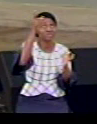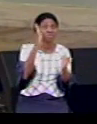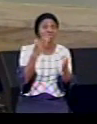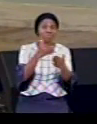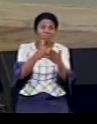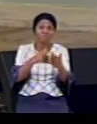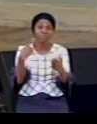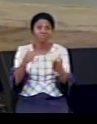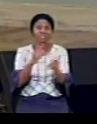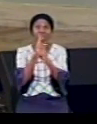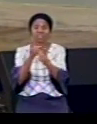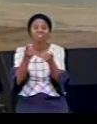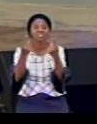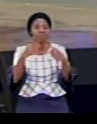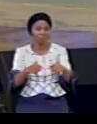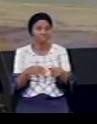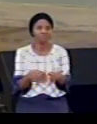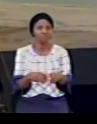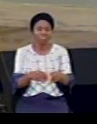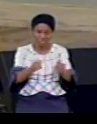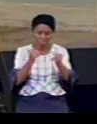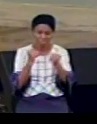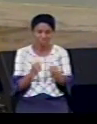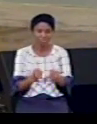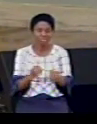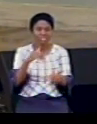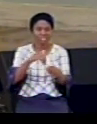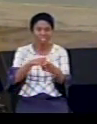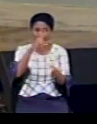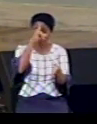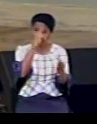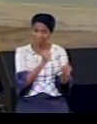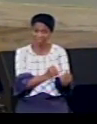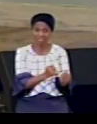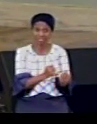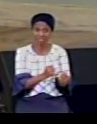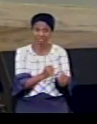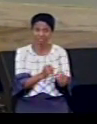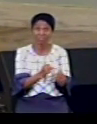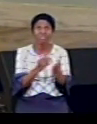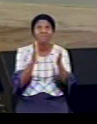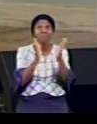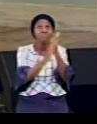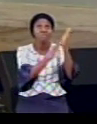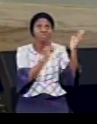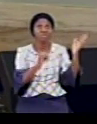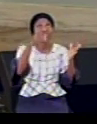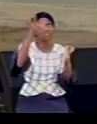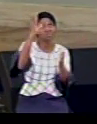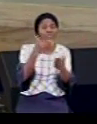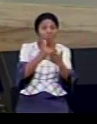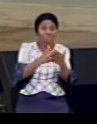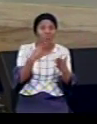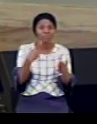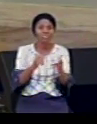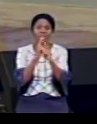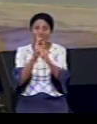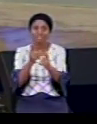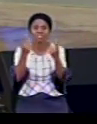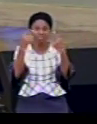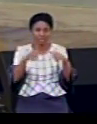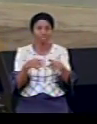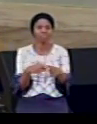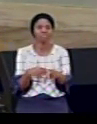comes. Strong in faith, glorifying God before the answer comes. The latter part of